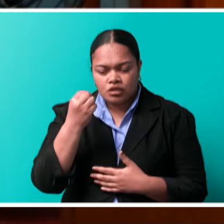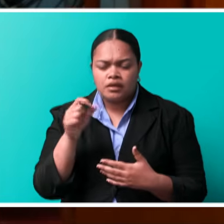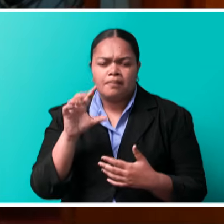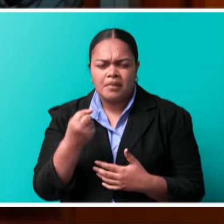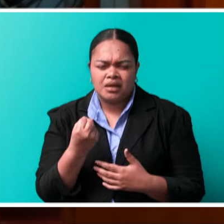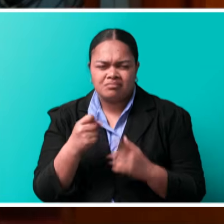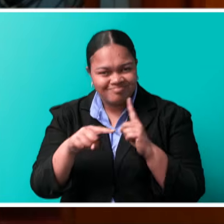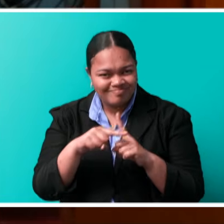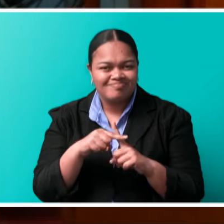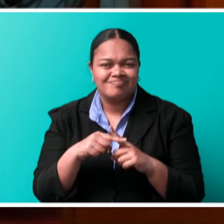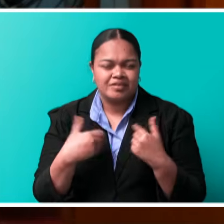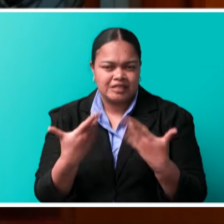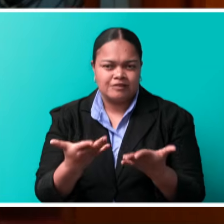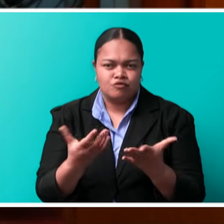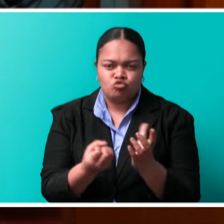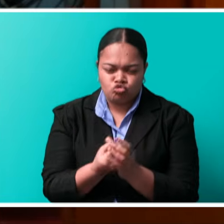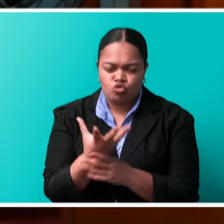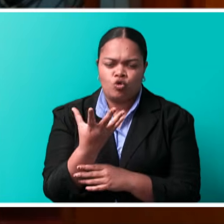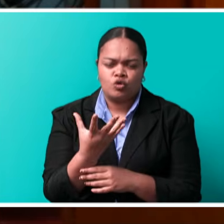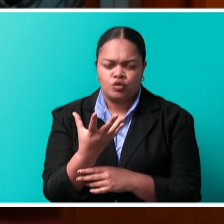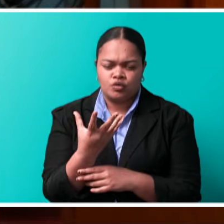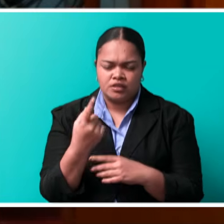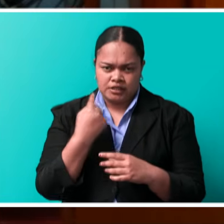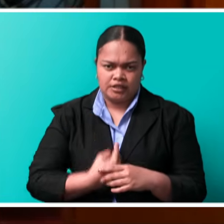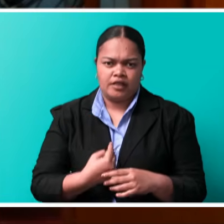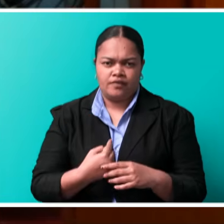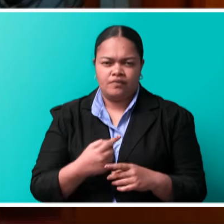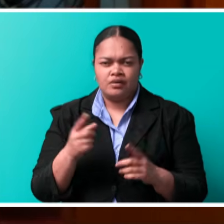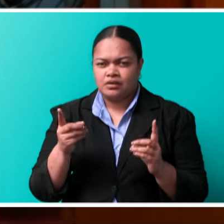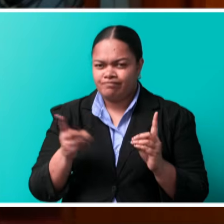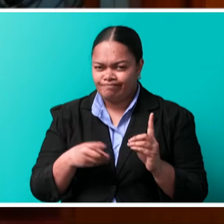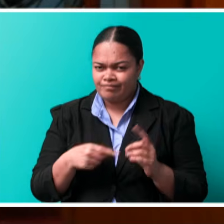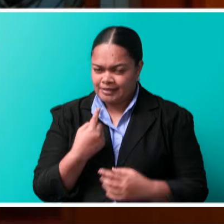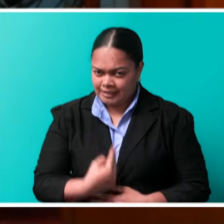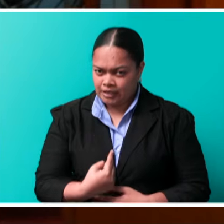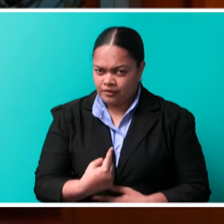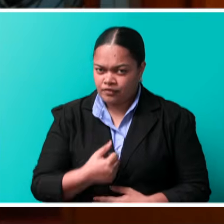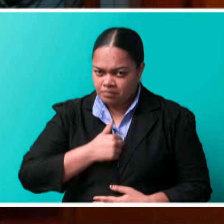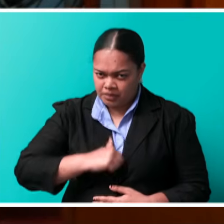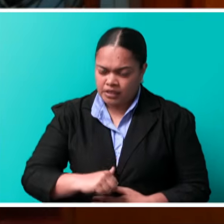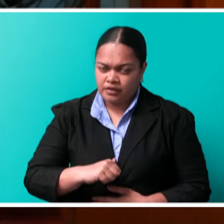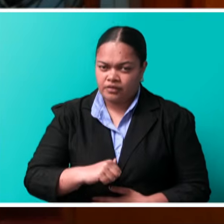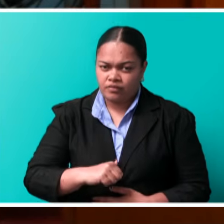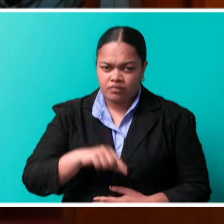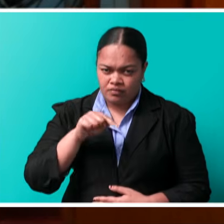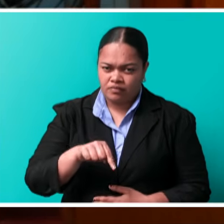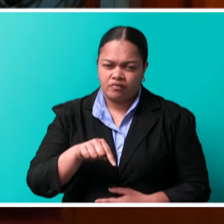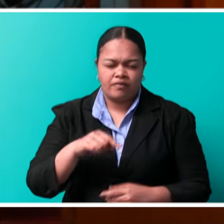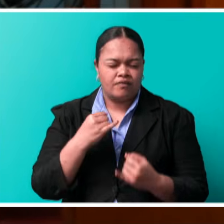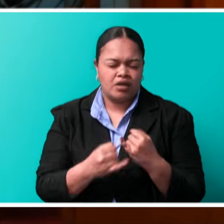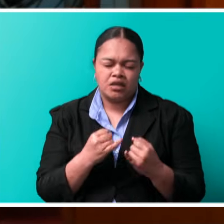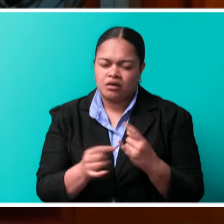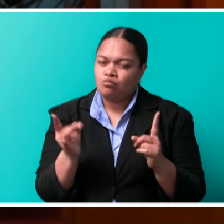and sustained and fiscal discipline is maintained. Discipline is central to this budget,